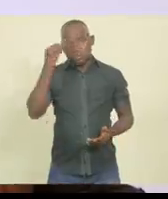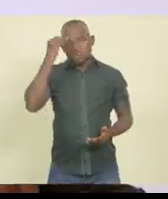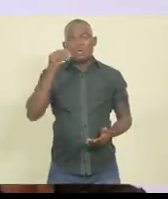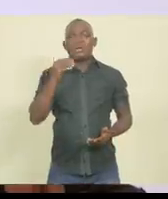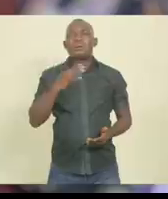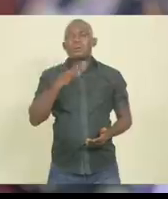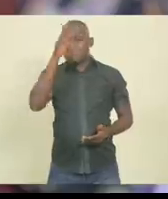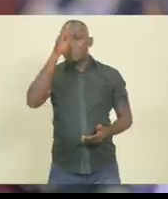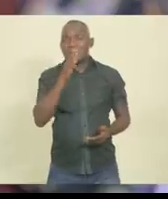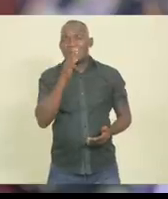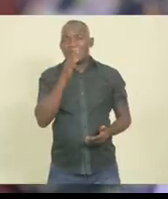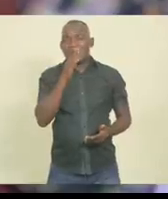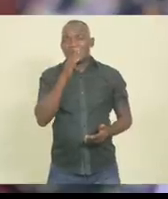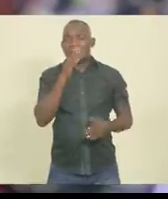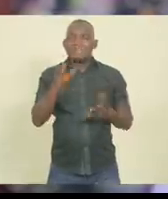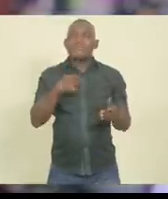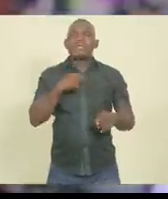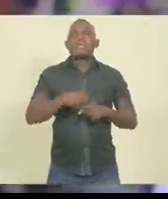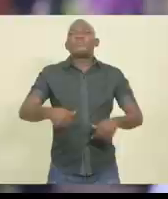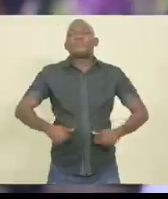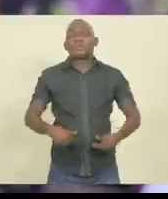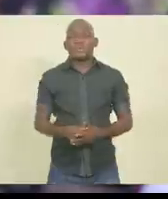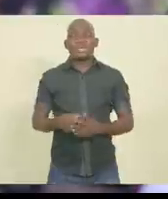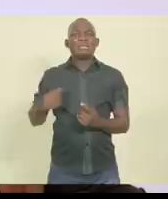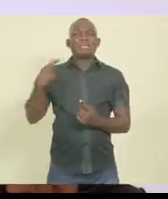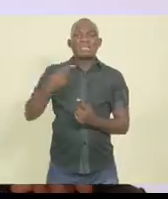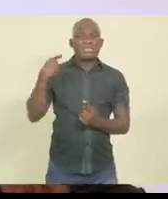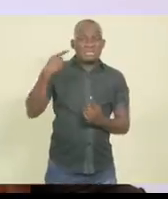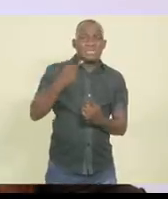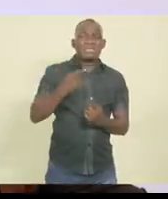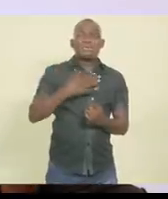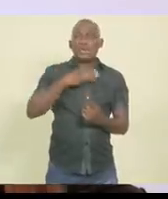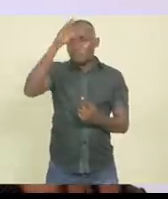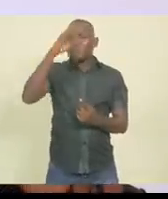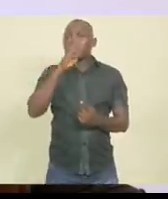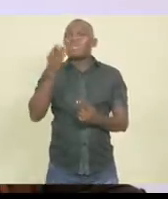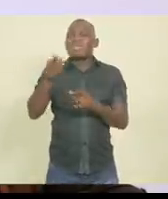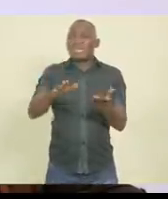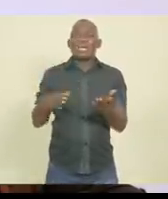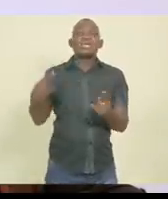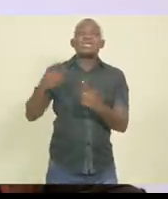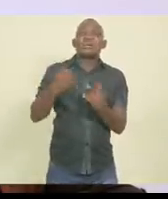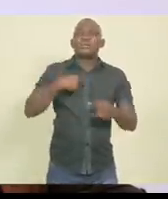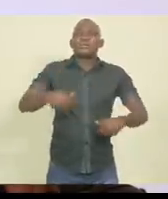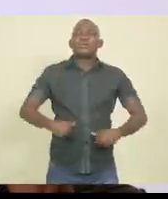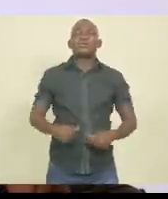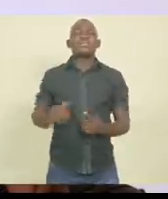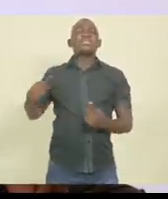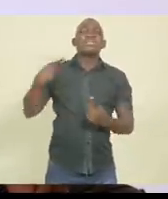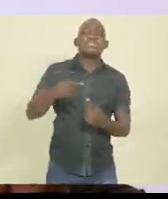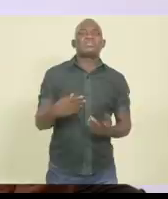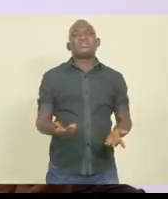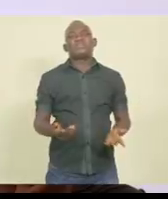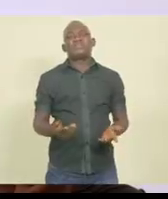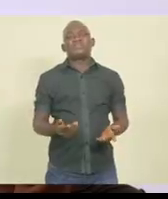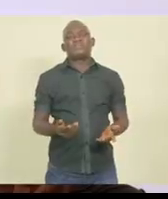I'm the only child and I've been hustling since they died to where I am today. Your turn.